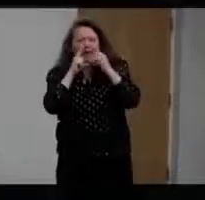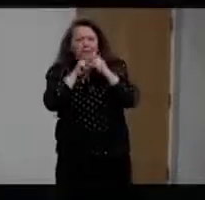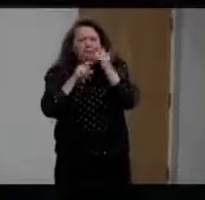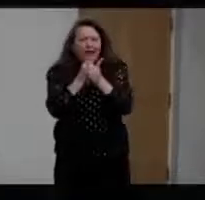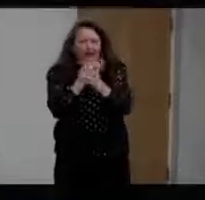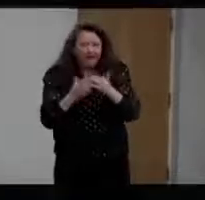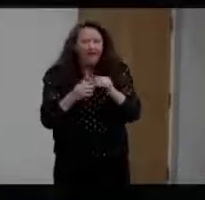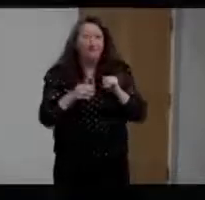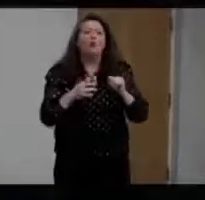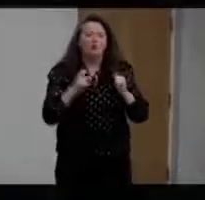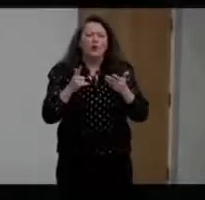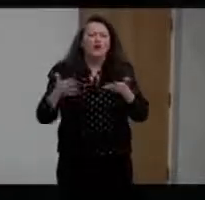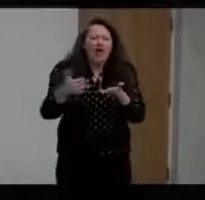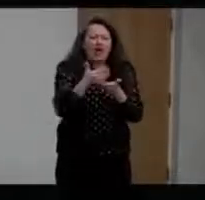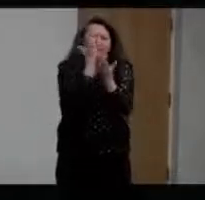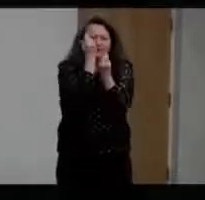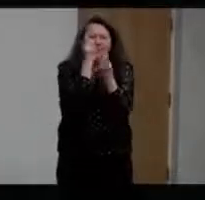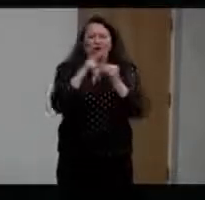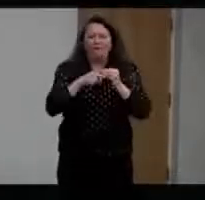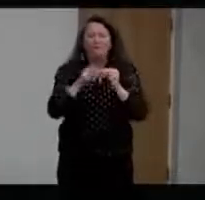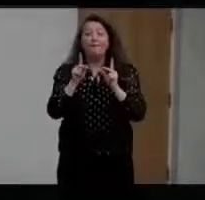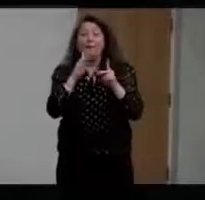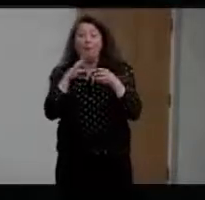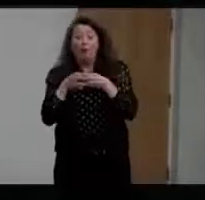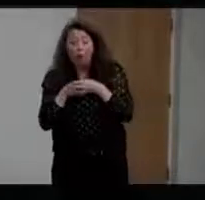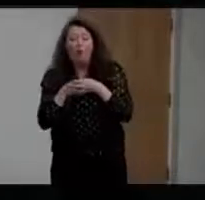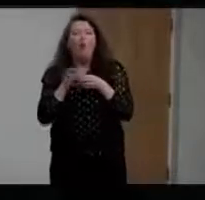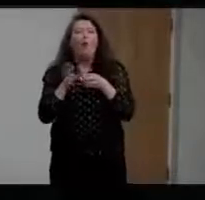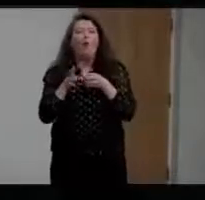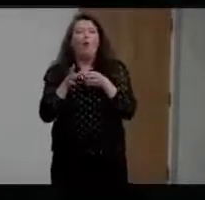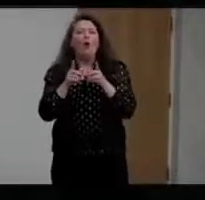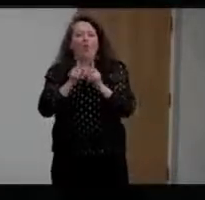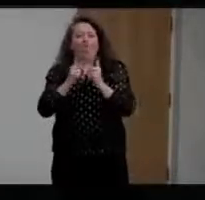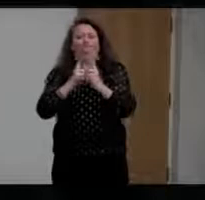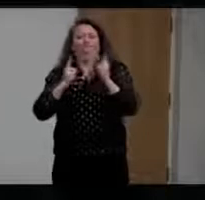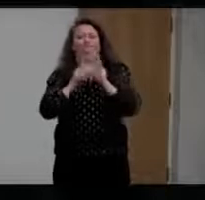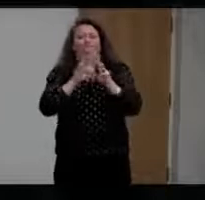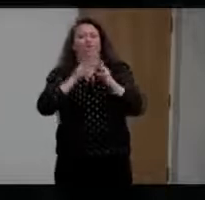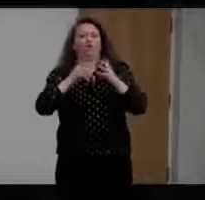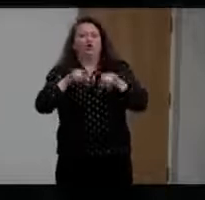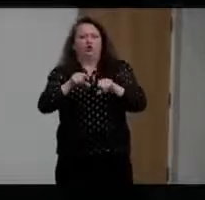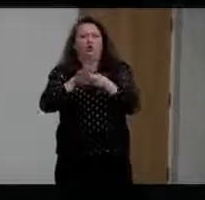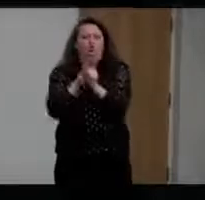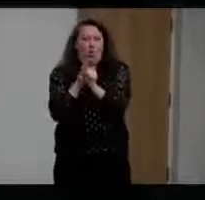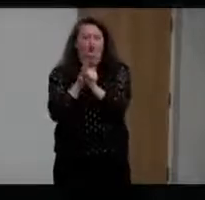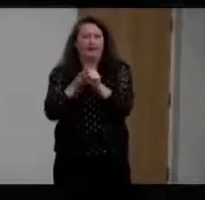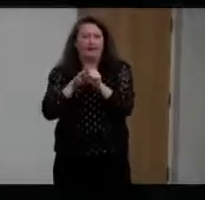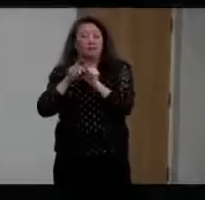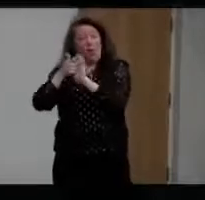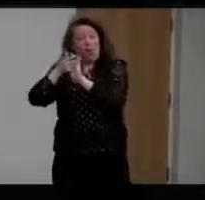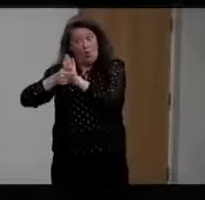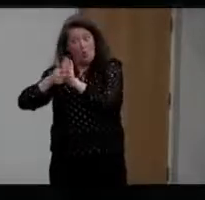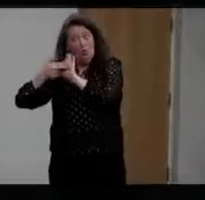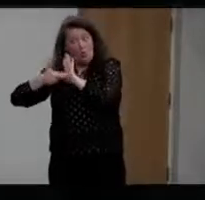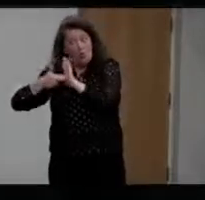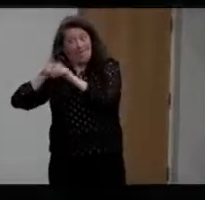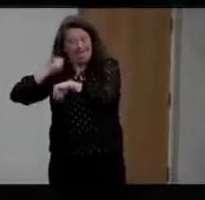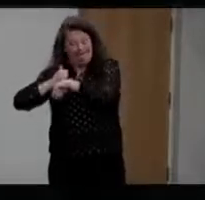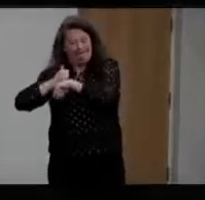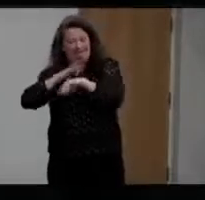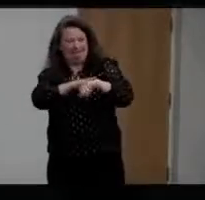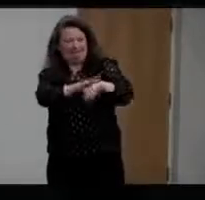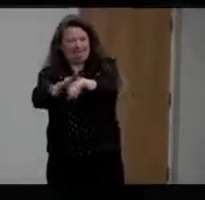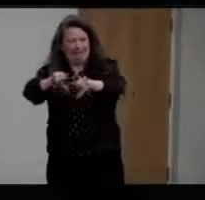at home? Were people gathering together against public health recommendations or public health legislation, for that matter, public health